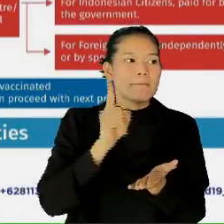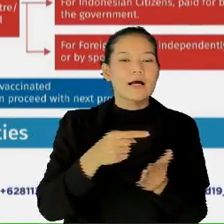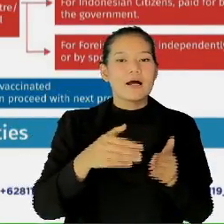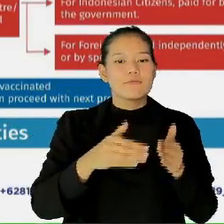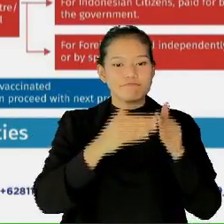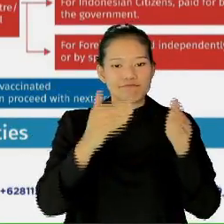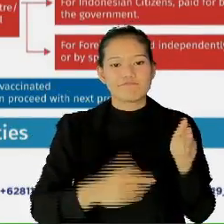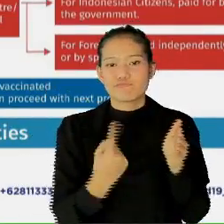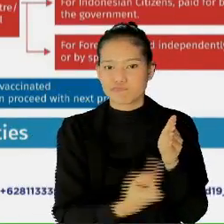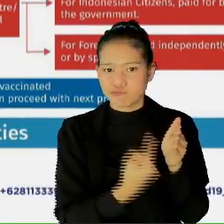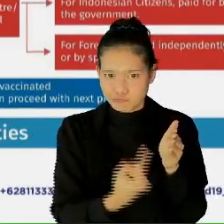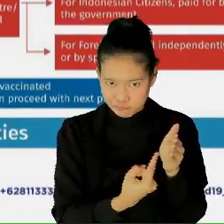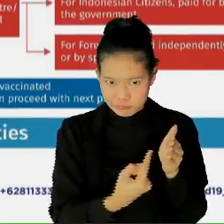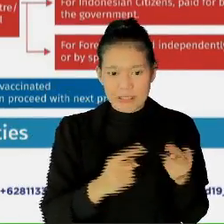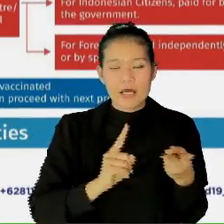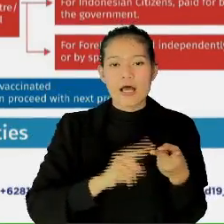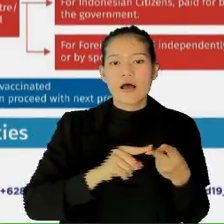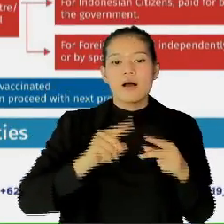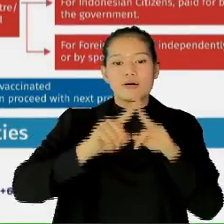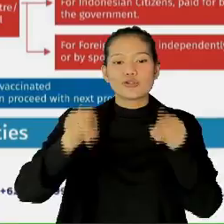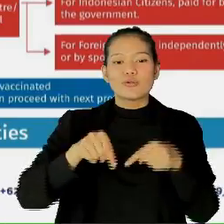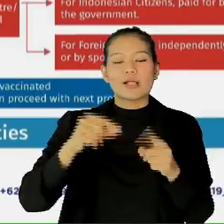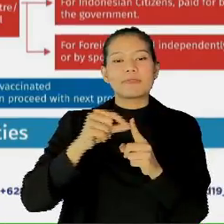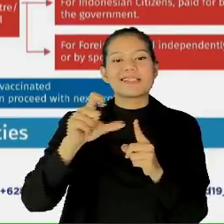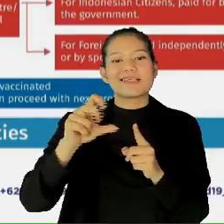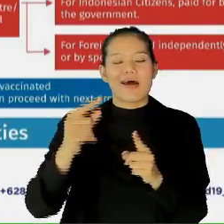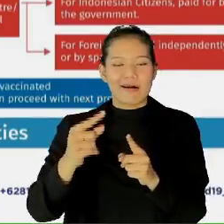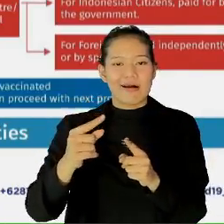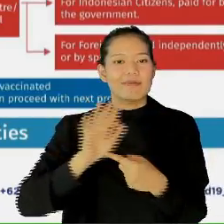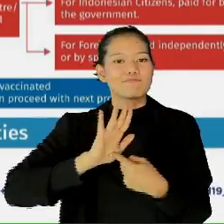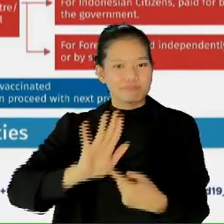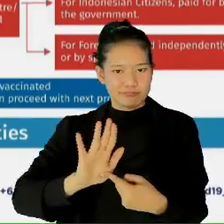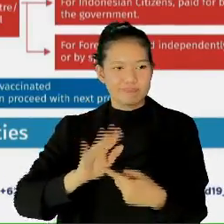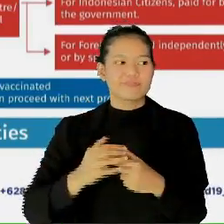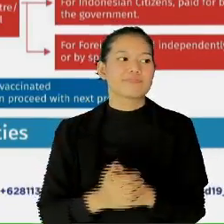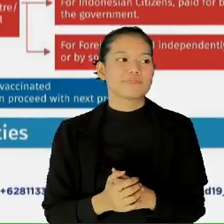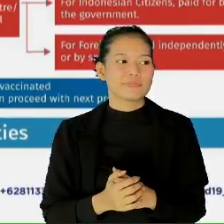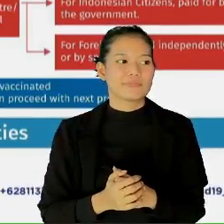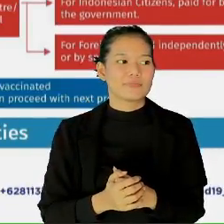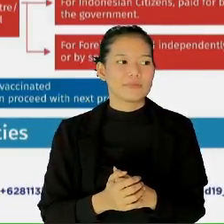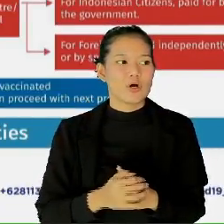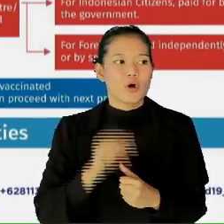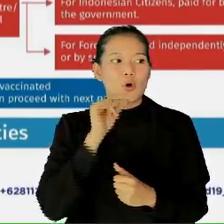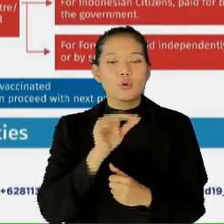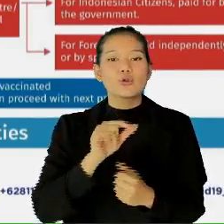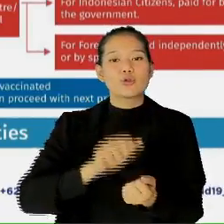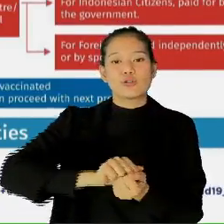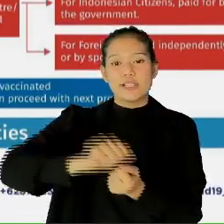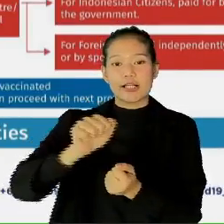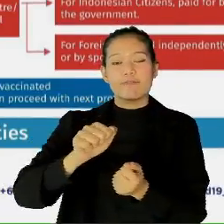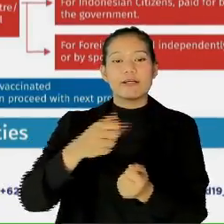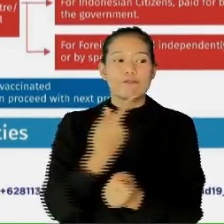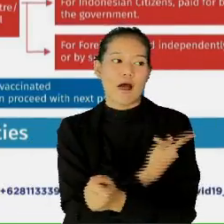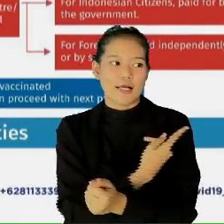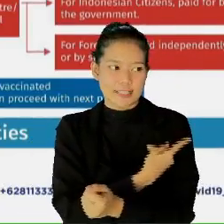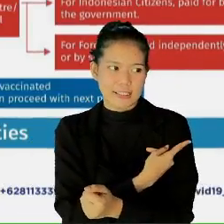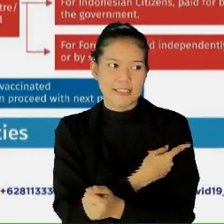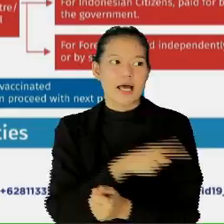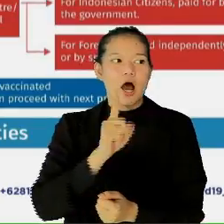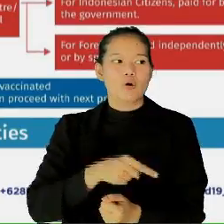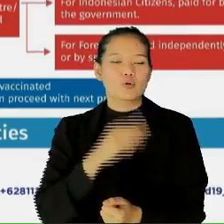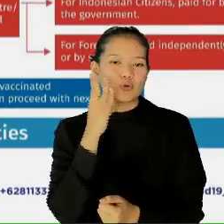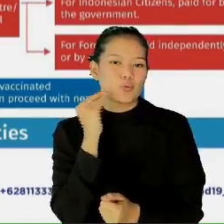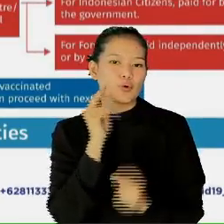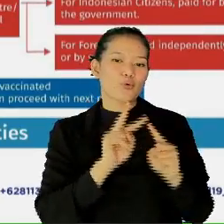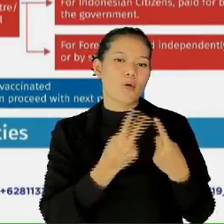getting a second negative RT-PCR result. This is because vaccinations for the age range 12 to 17